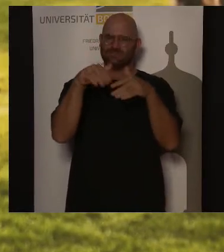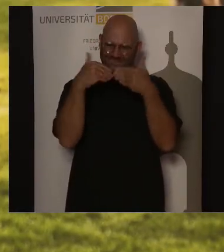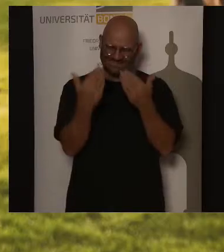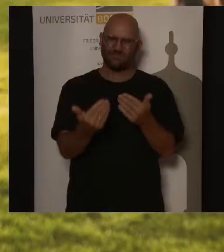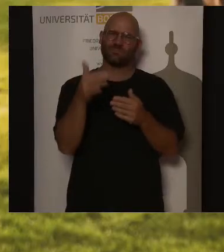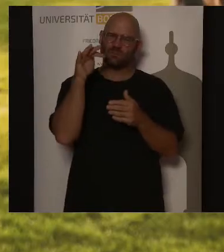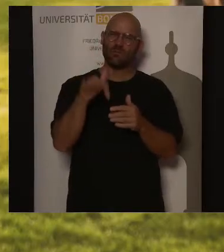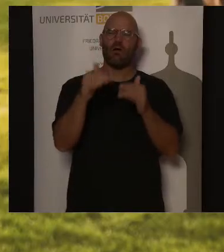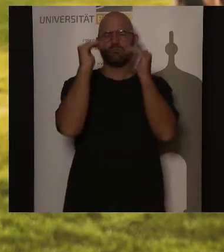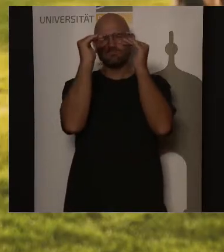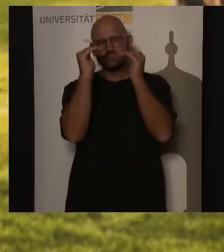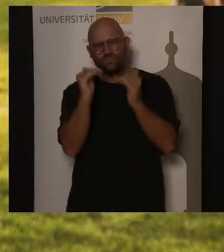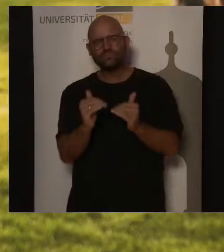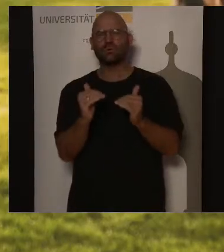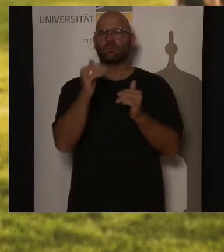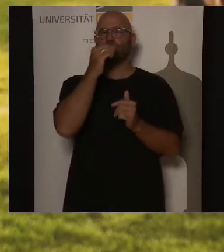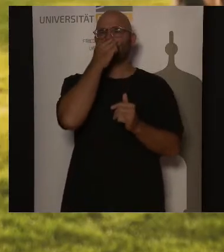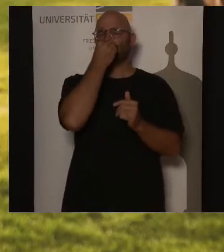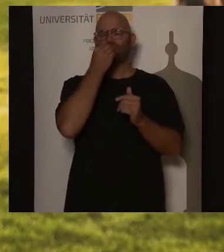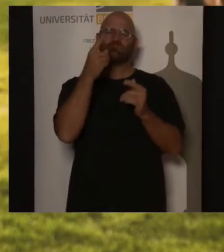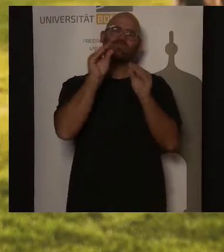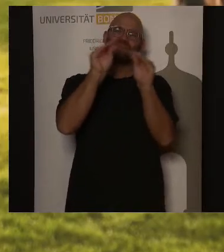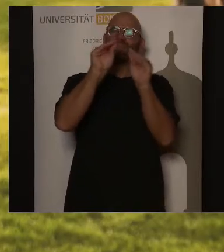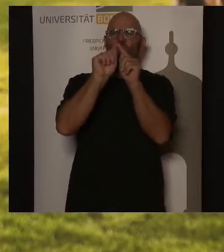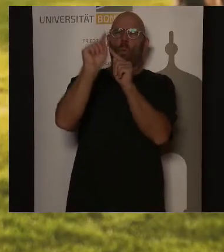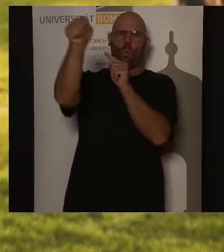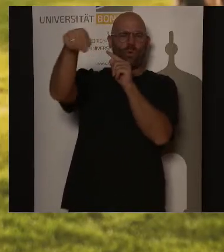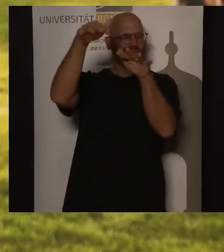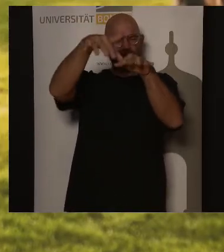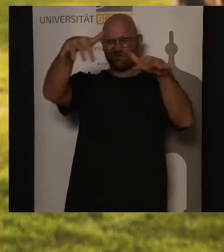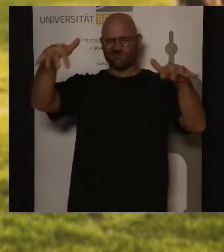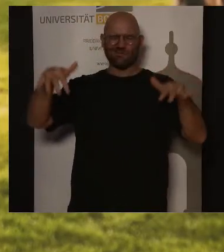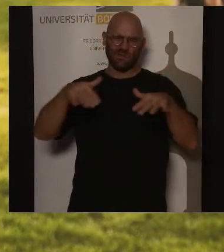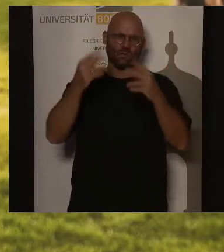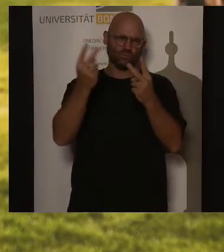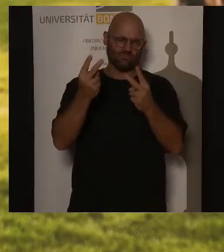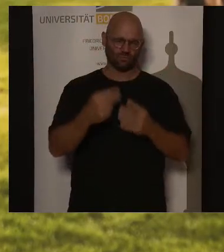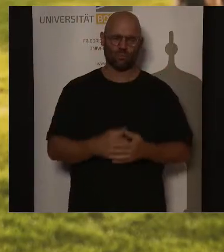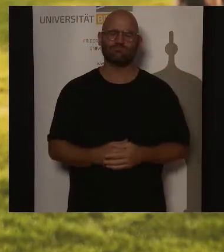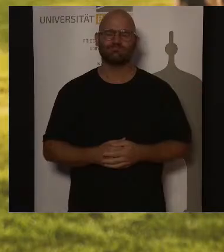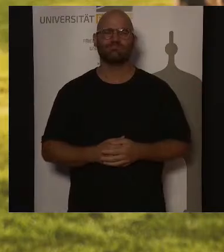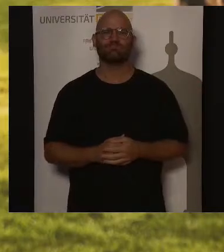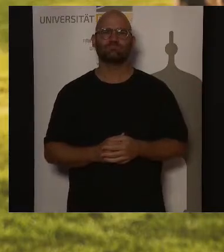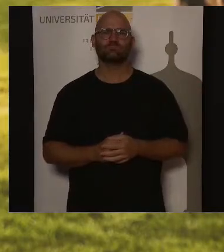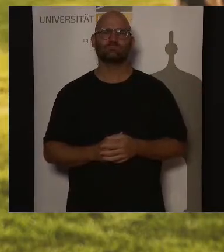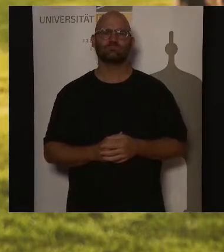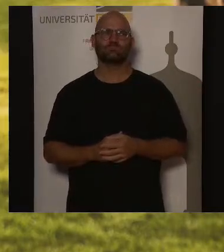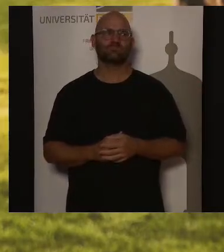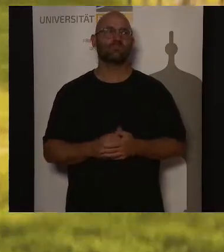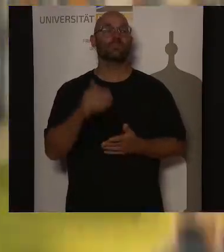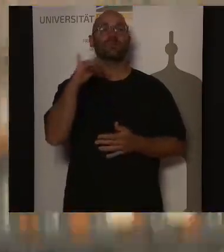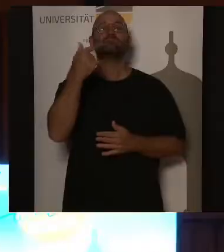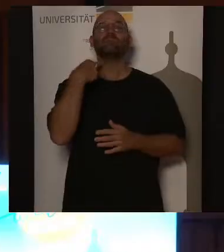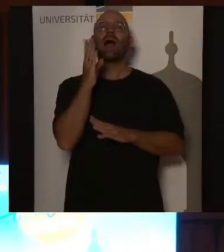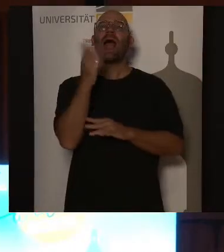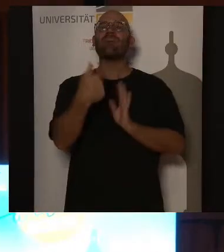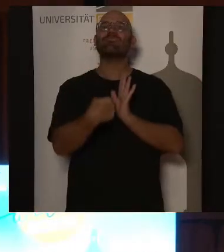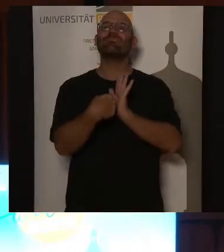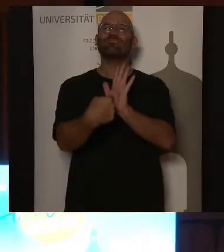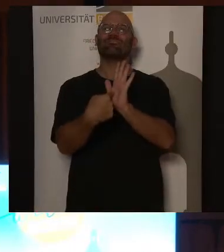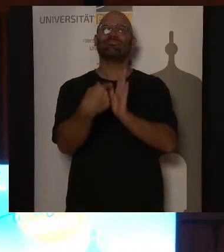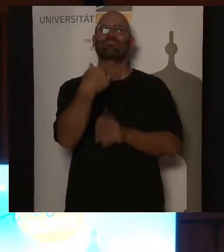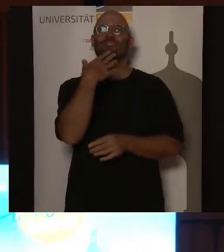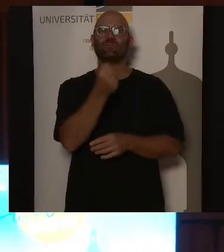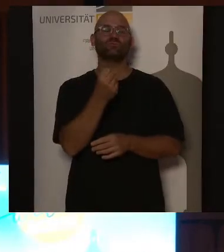or university guide. We have all this information in there for you, and we also have the info market downstairs. And we will actually